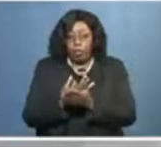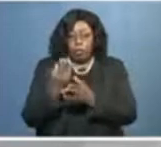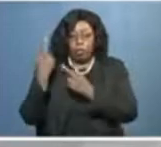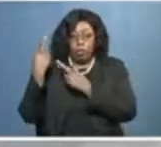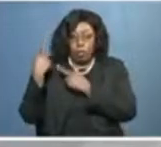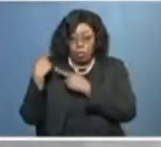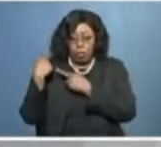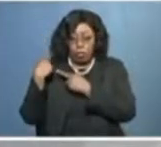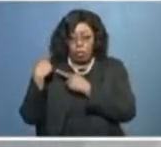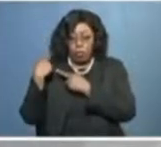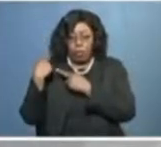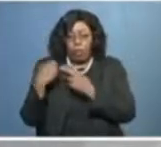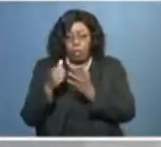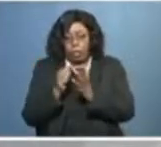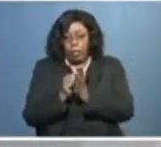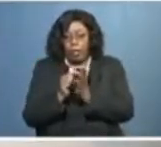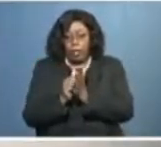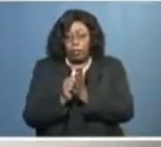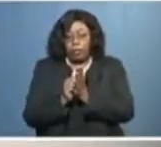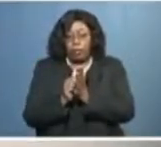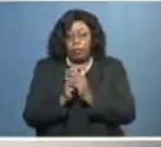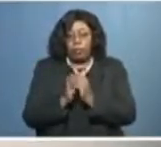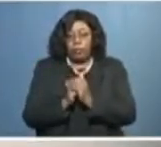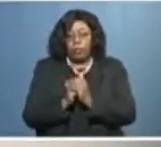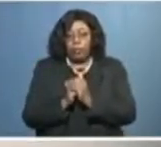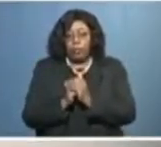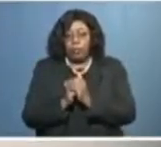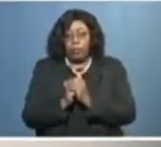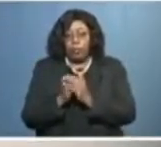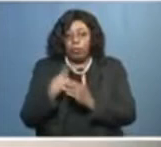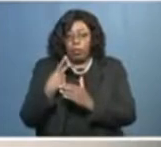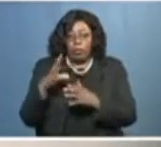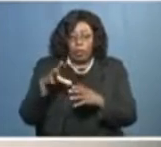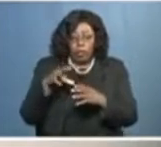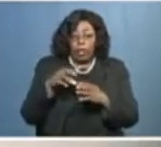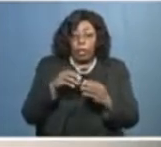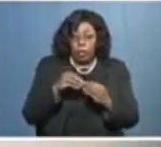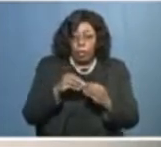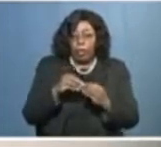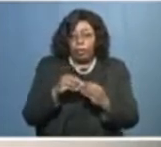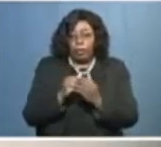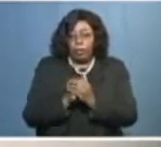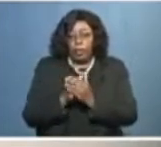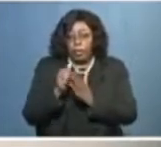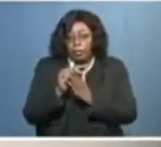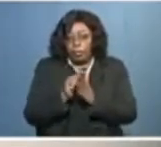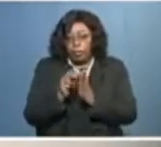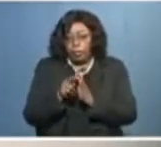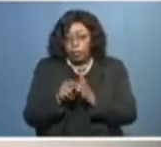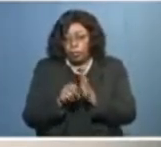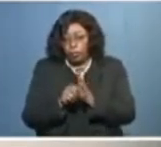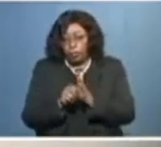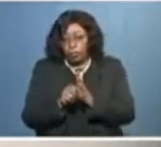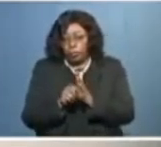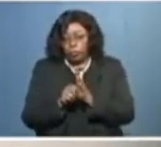Finance Management Act, we look to combine those pieces of legislation to be able to properly administer the